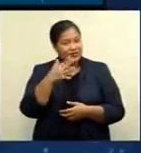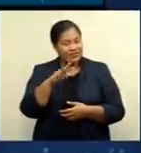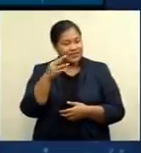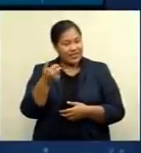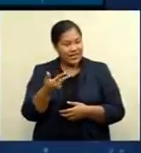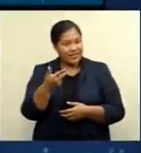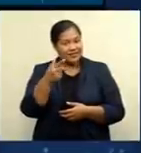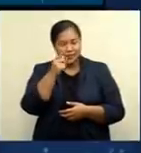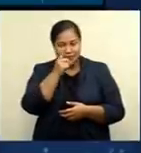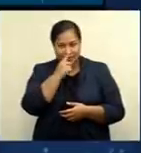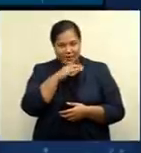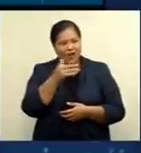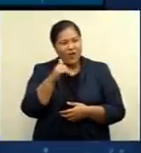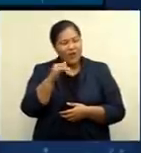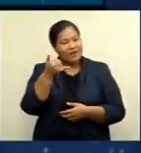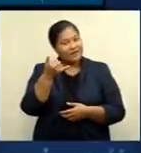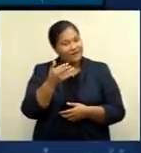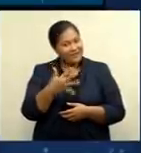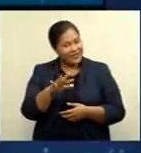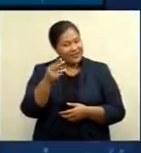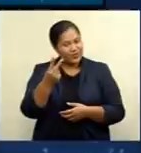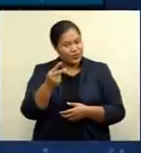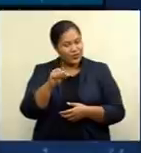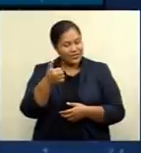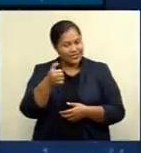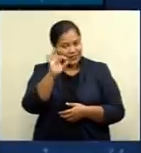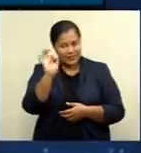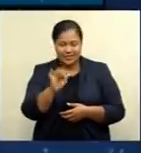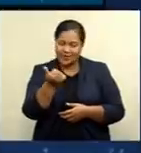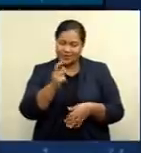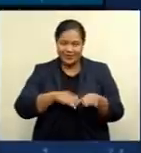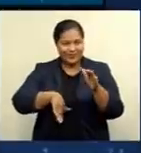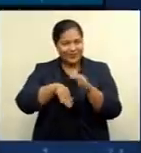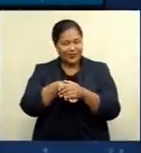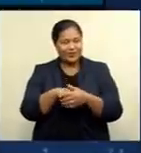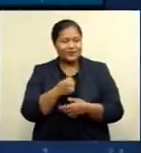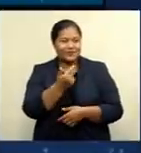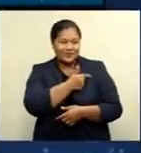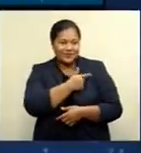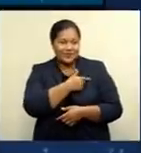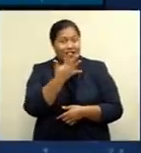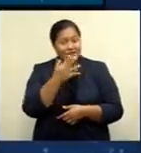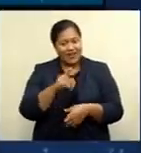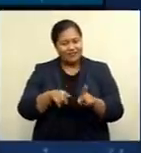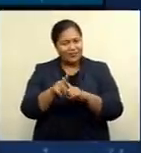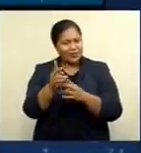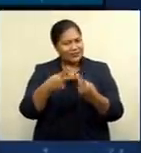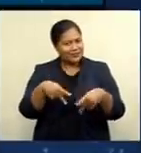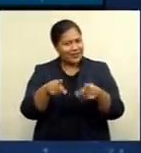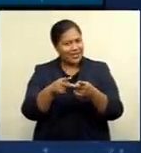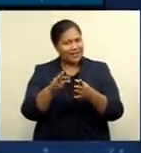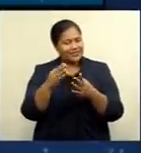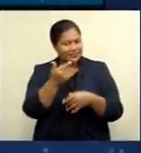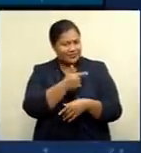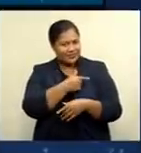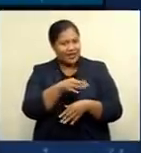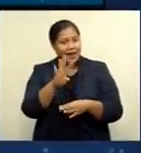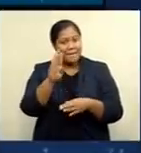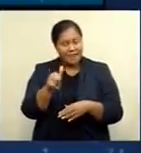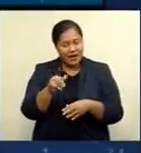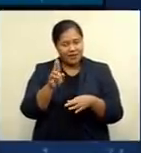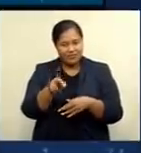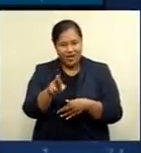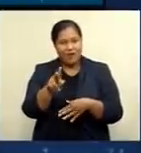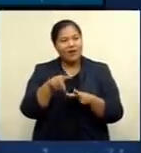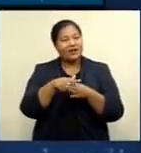308,258 people, or 52.6%, have been fully vaccinated. The 5 most vaccinated areas are still Mba, Rewa, Nanronga